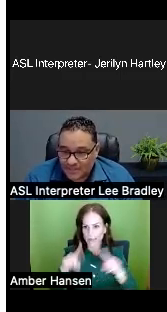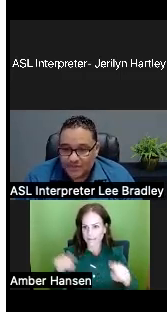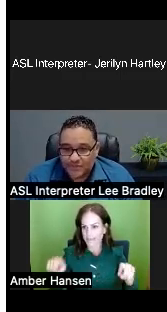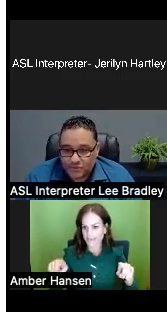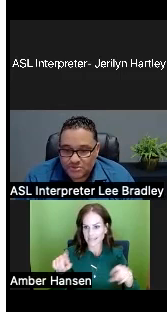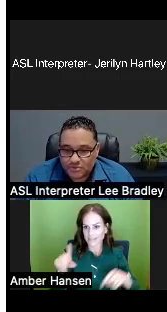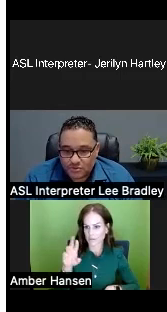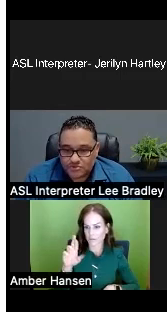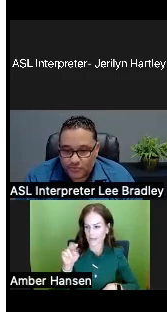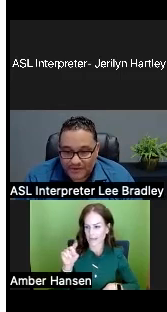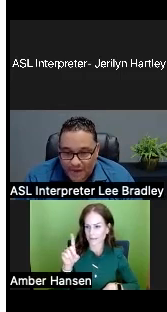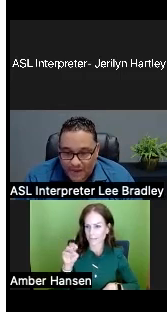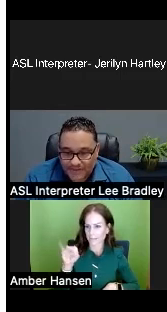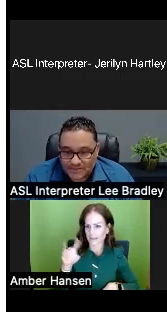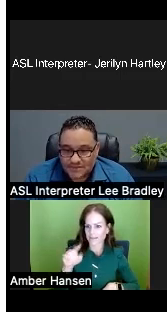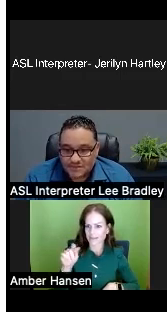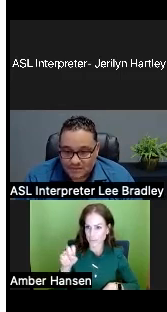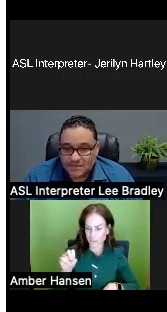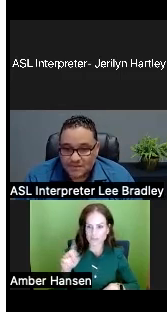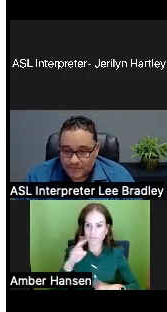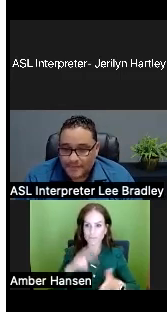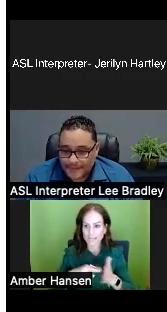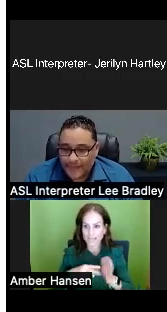studies. Those don't use randomization.